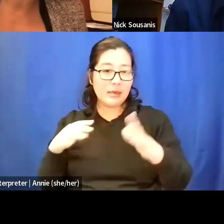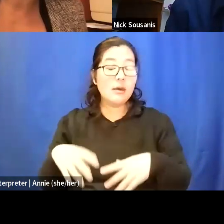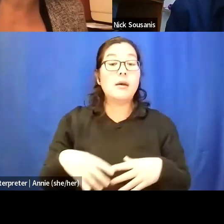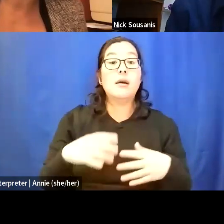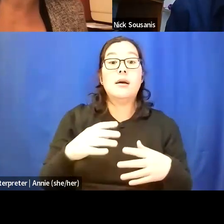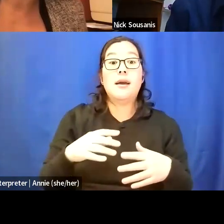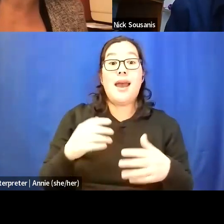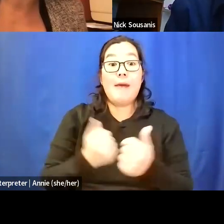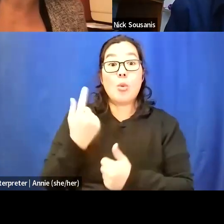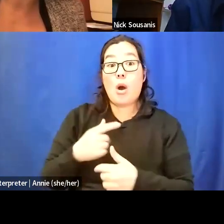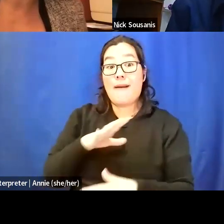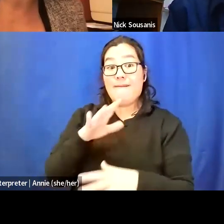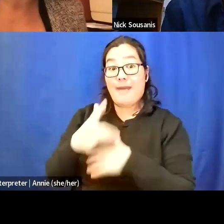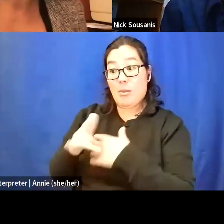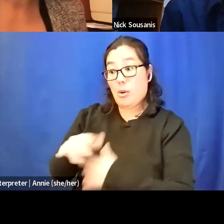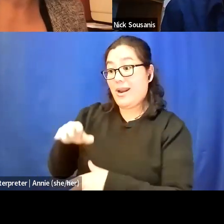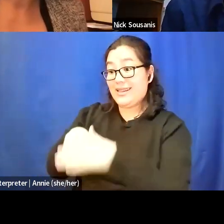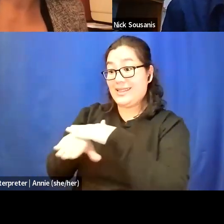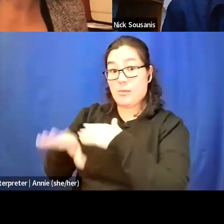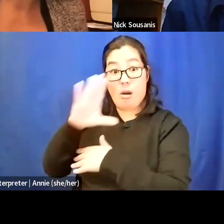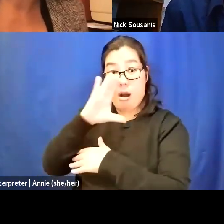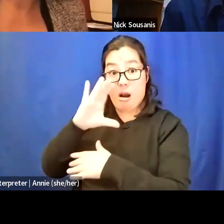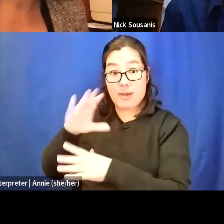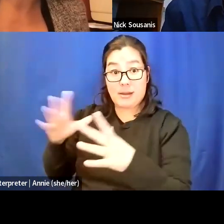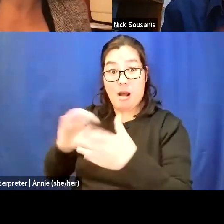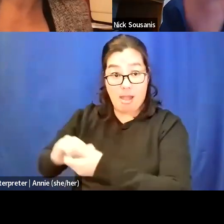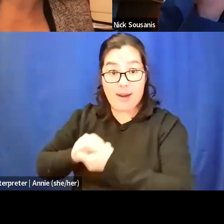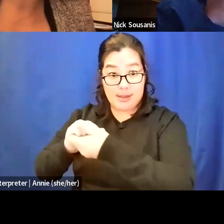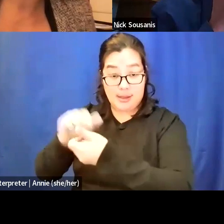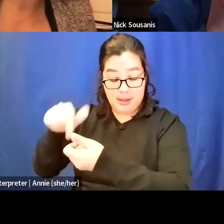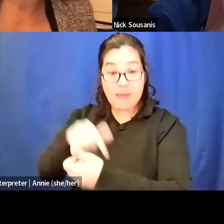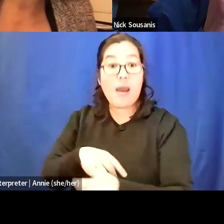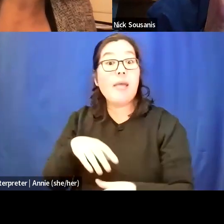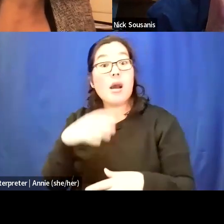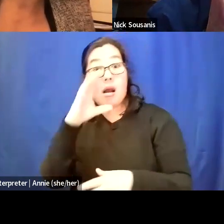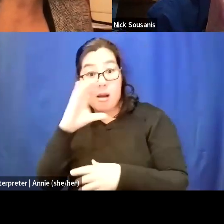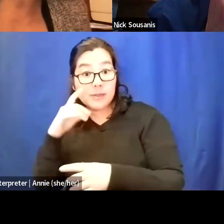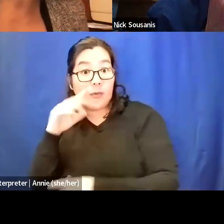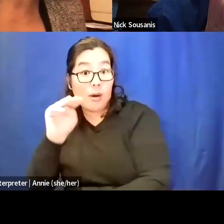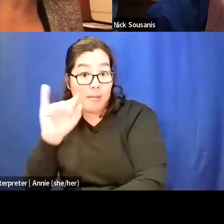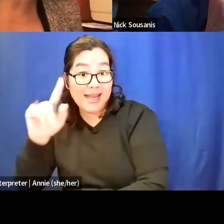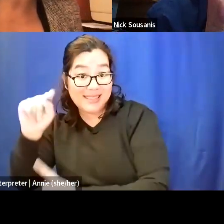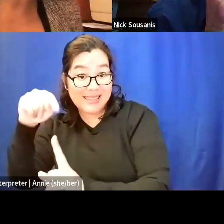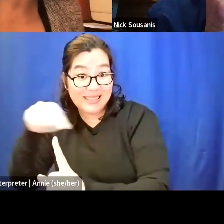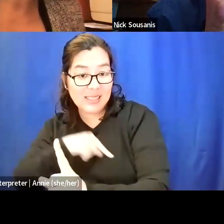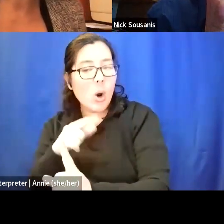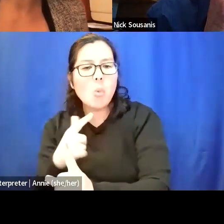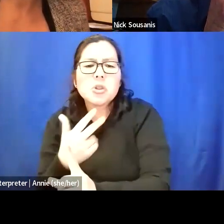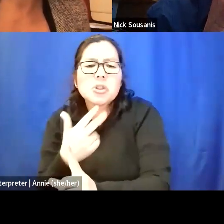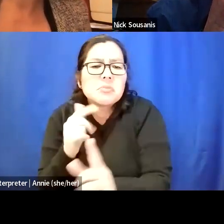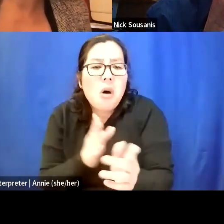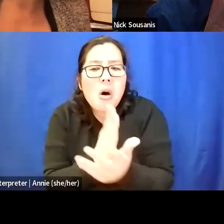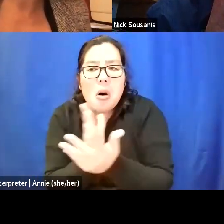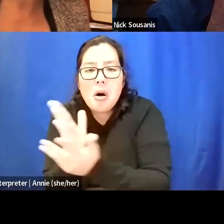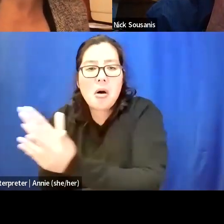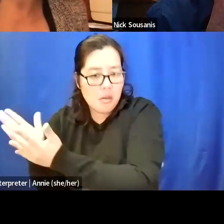been doing, and even our comic for MIT were pretty small pieces. And so